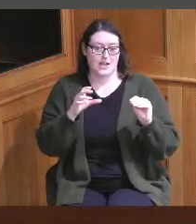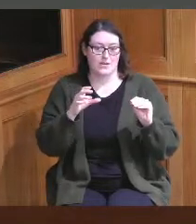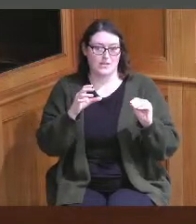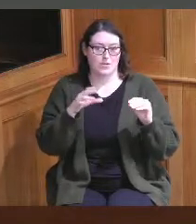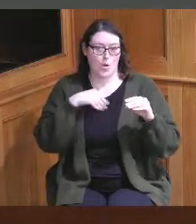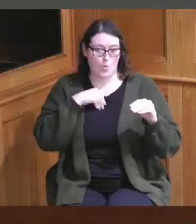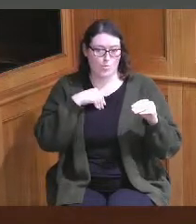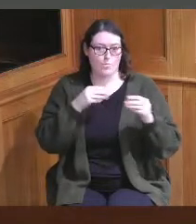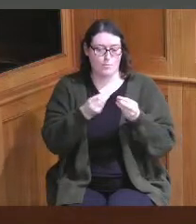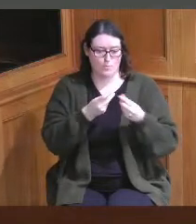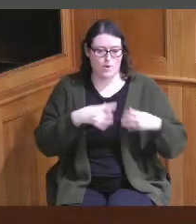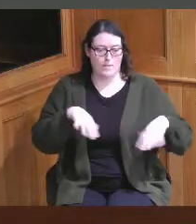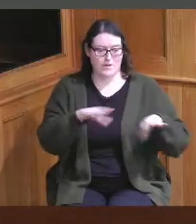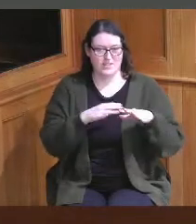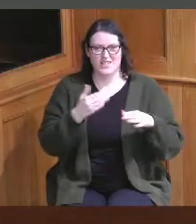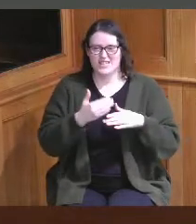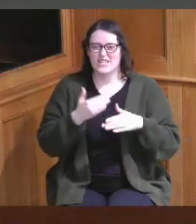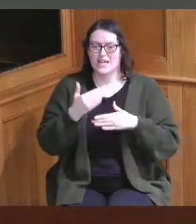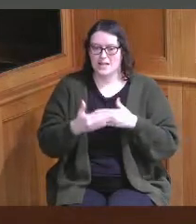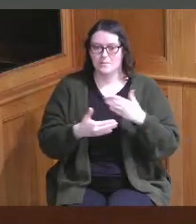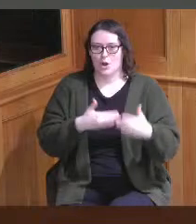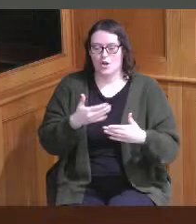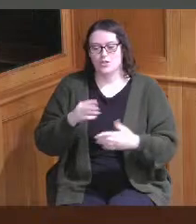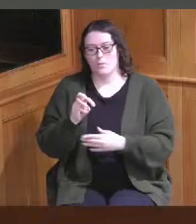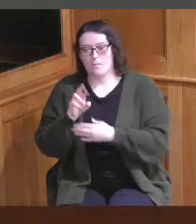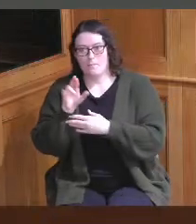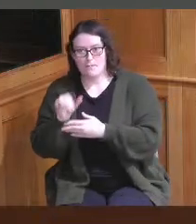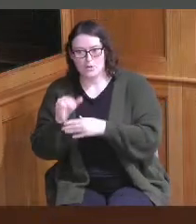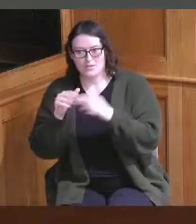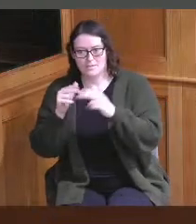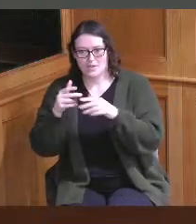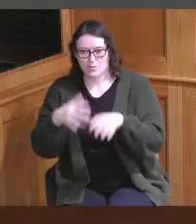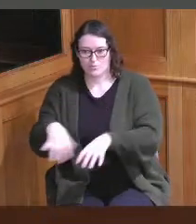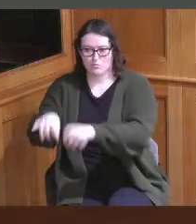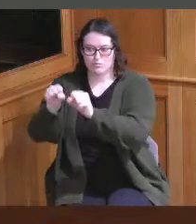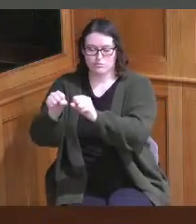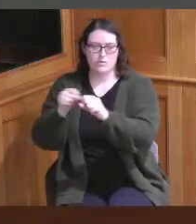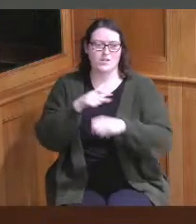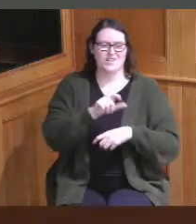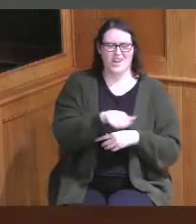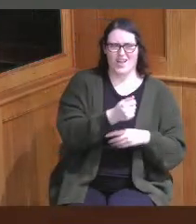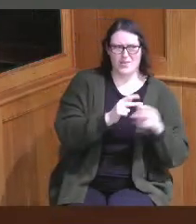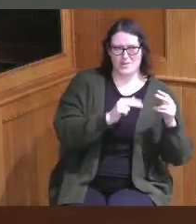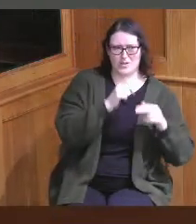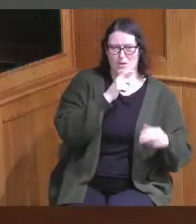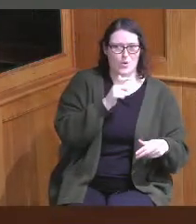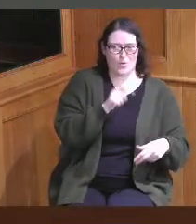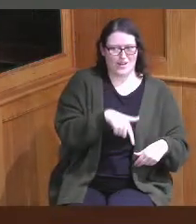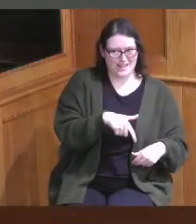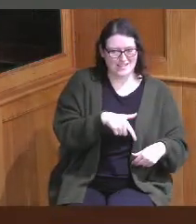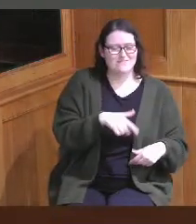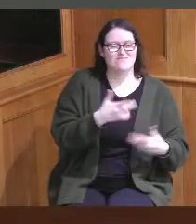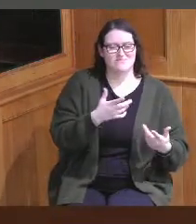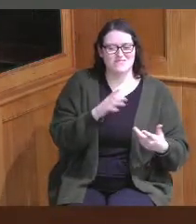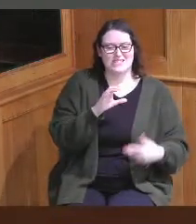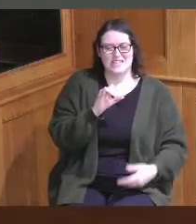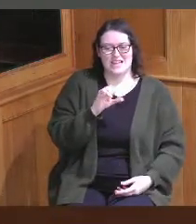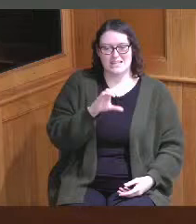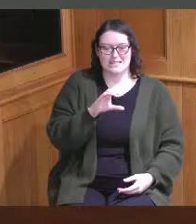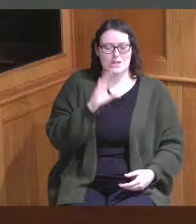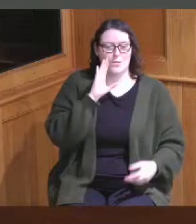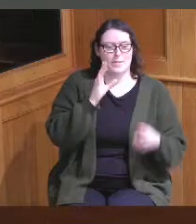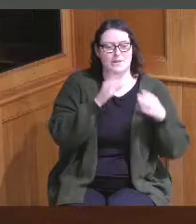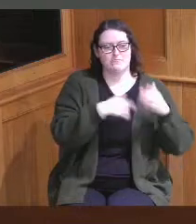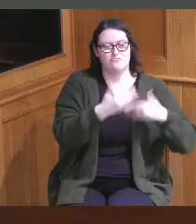properties associated with the Mercy acquisition in the hands of the CIC to affect their disposition.